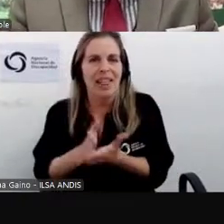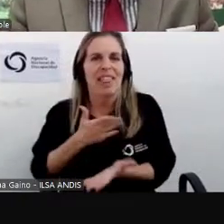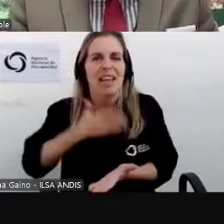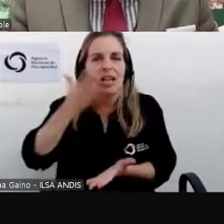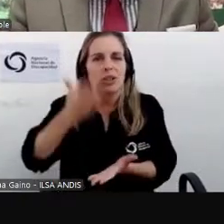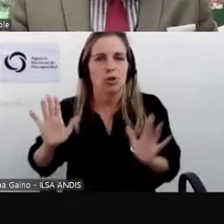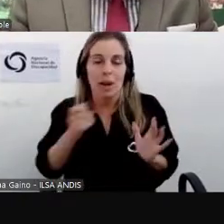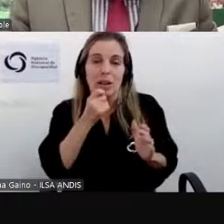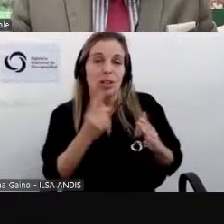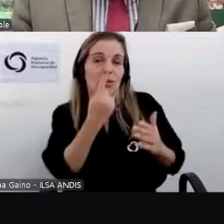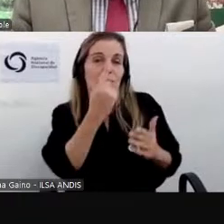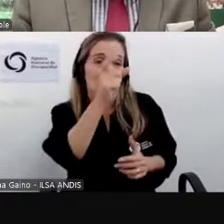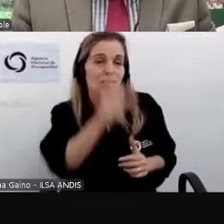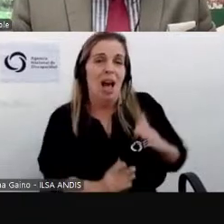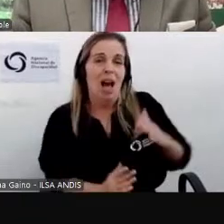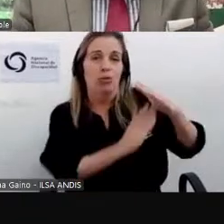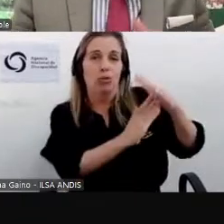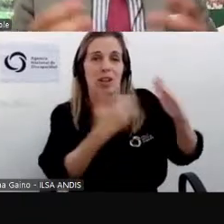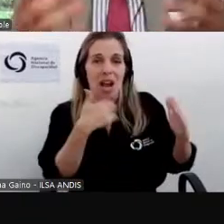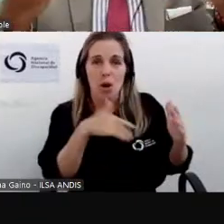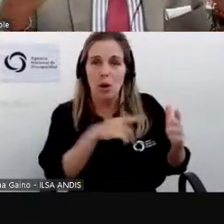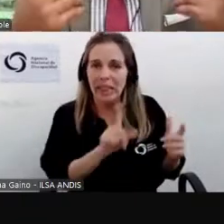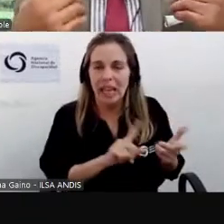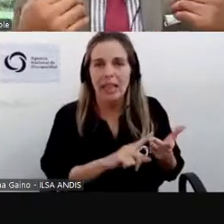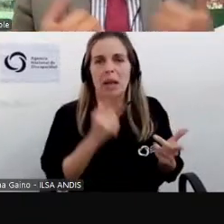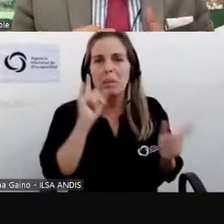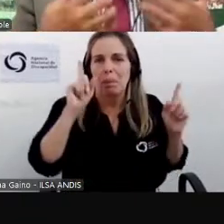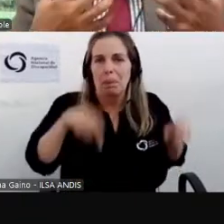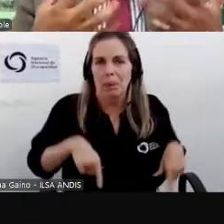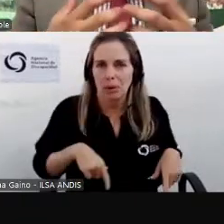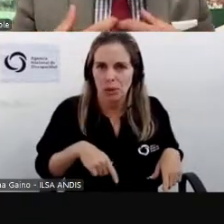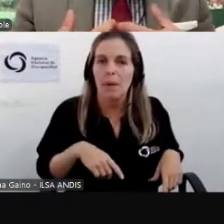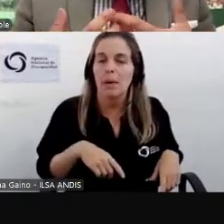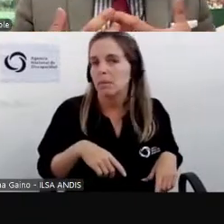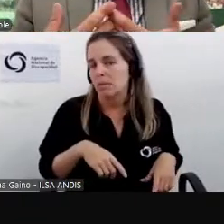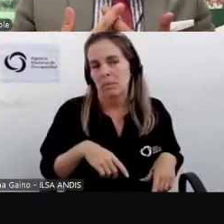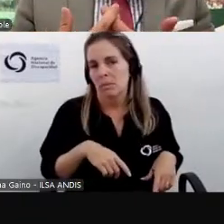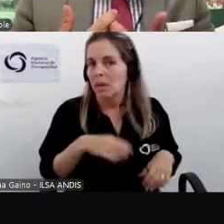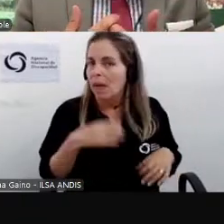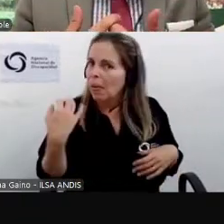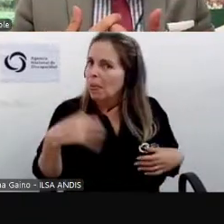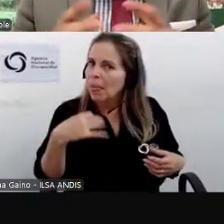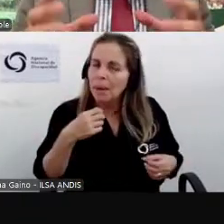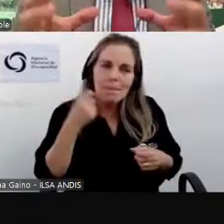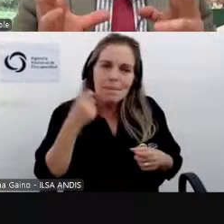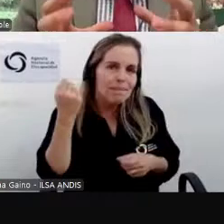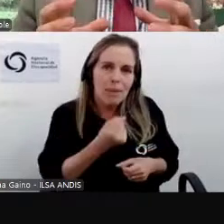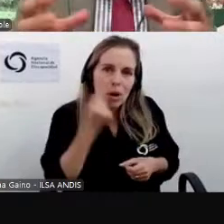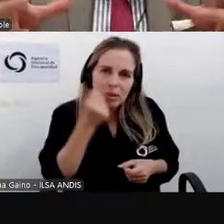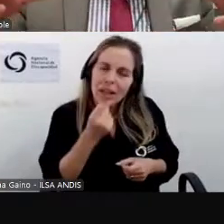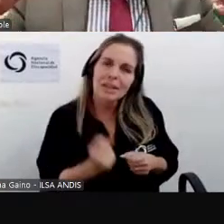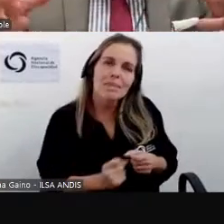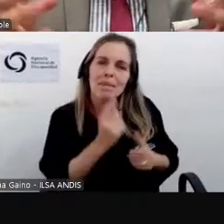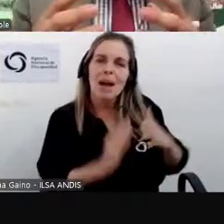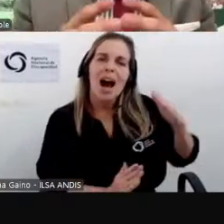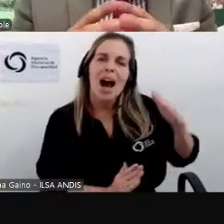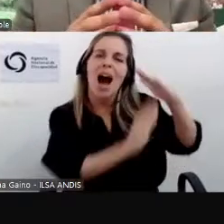we mean by respecting human rights. Therefore, the important thing here is first, not only to convince